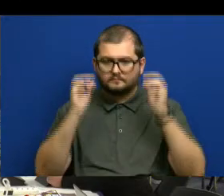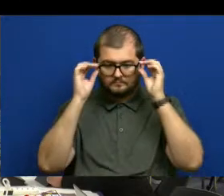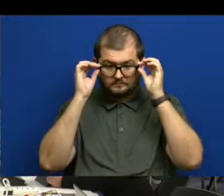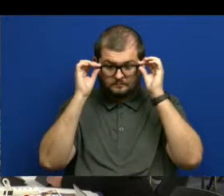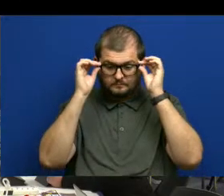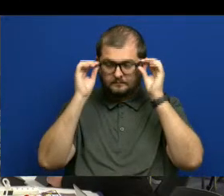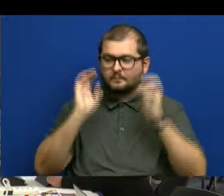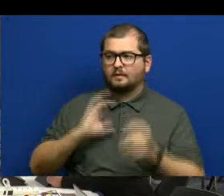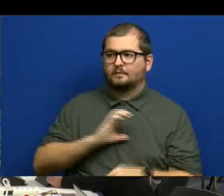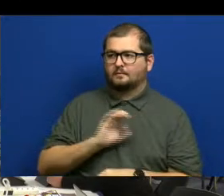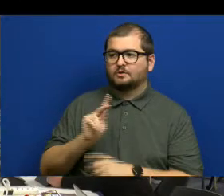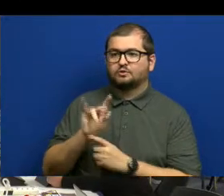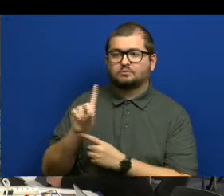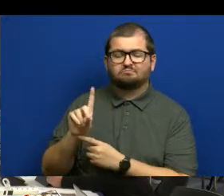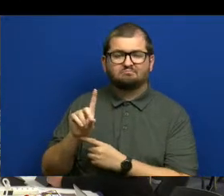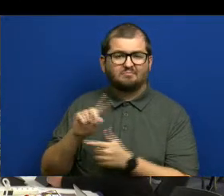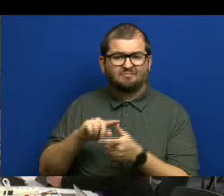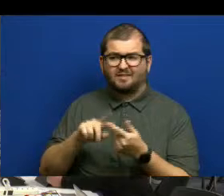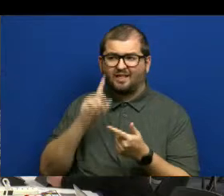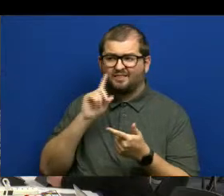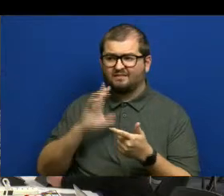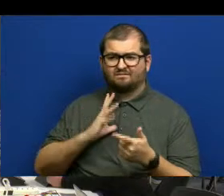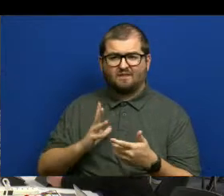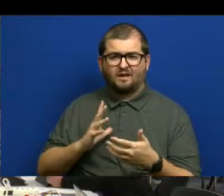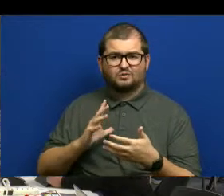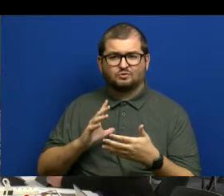This is Commissioner Kidd, then I think it would be fine to move it around.